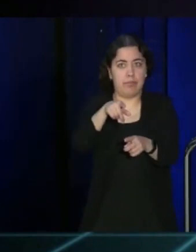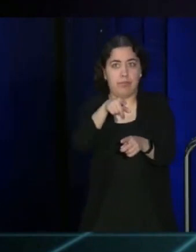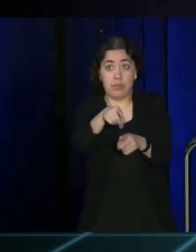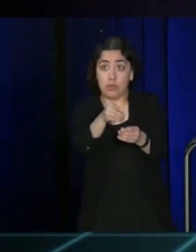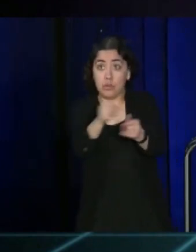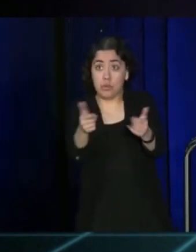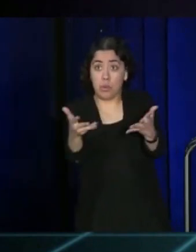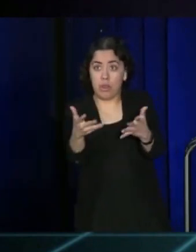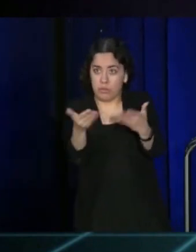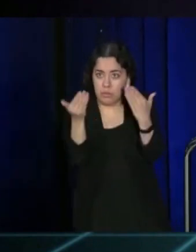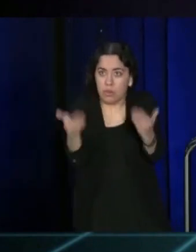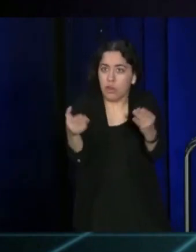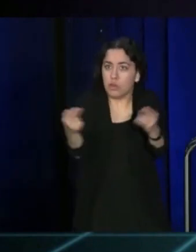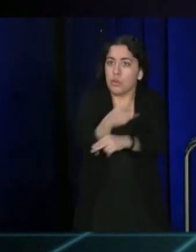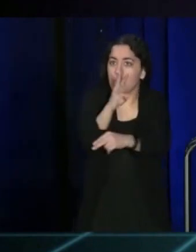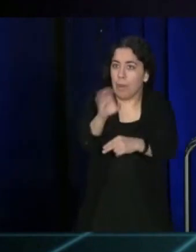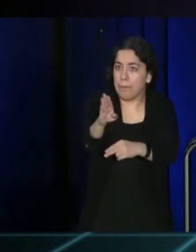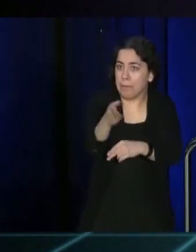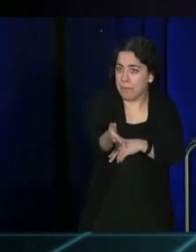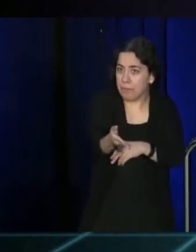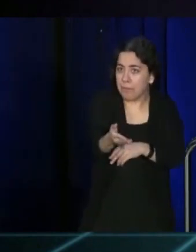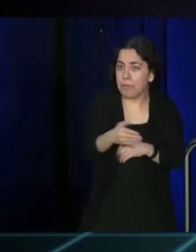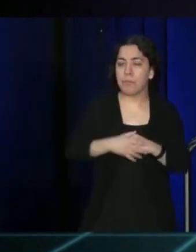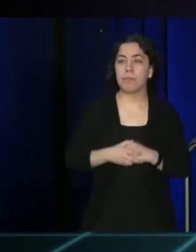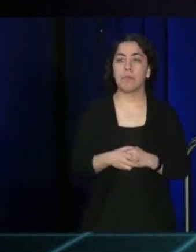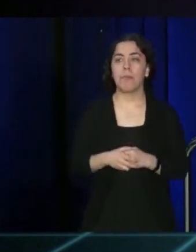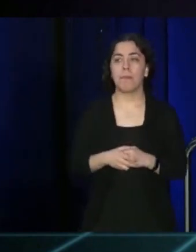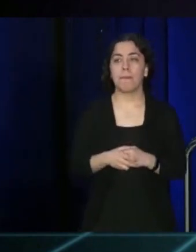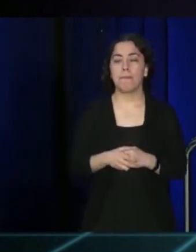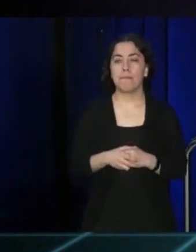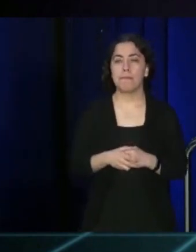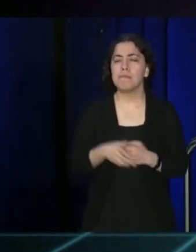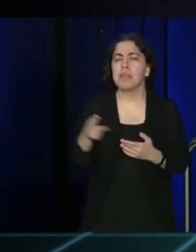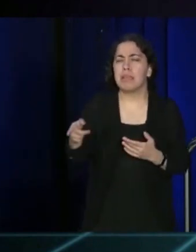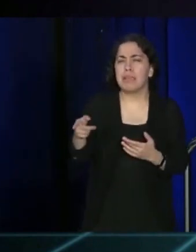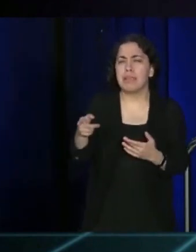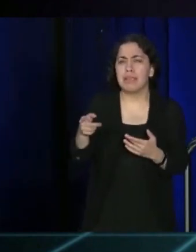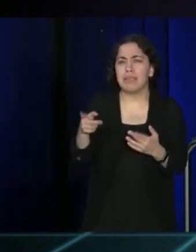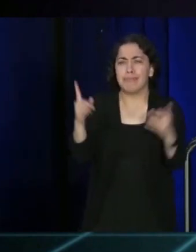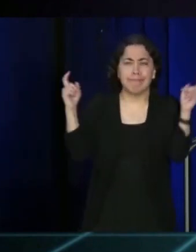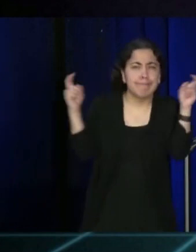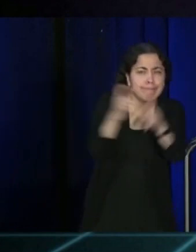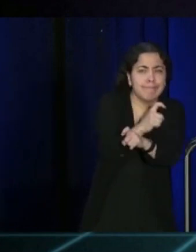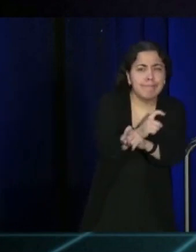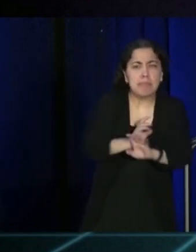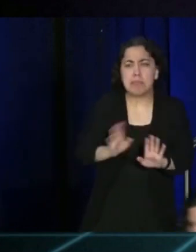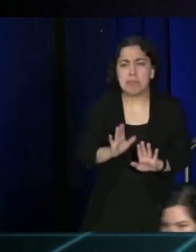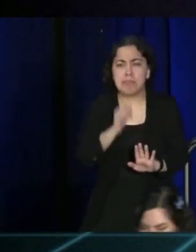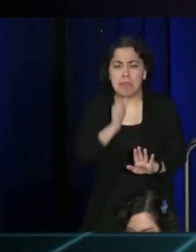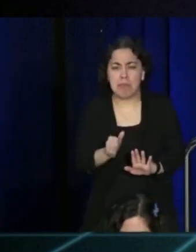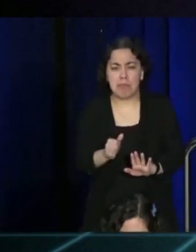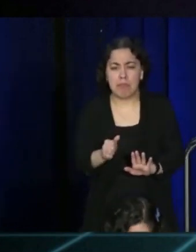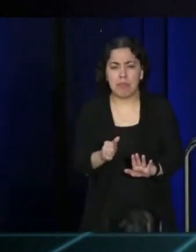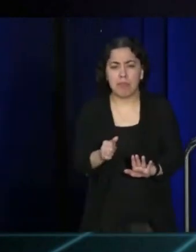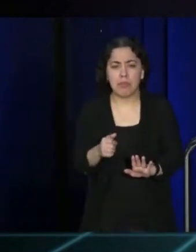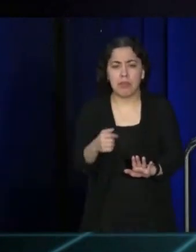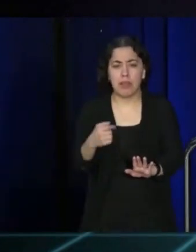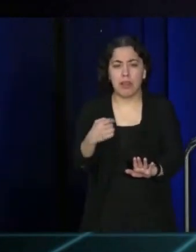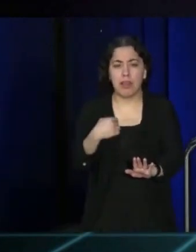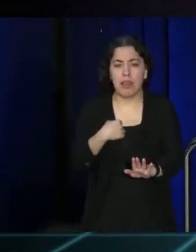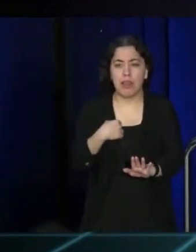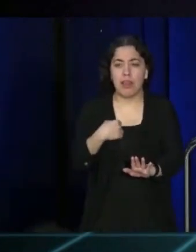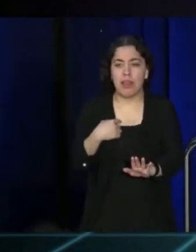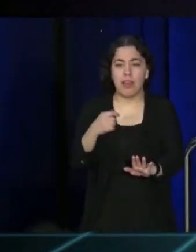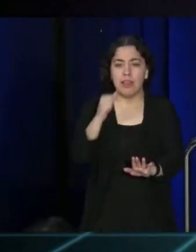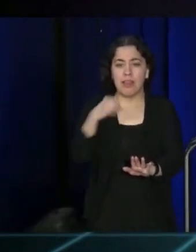problem. And so, again, this isn't rocket science. I didn't even apply to work at Google. I